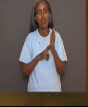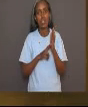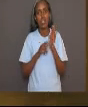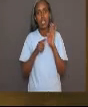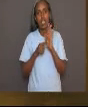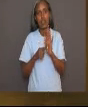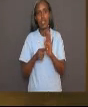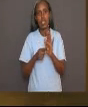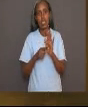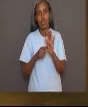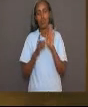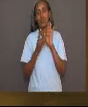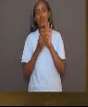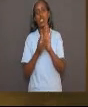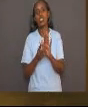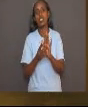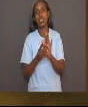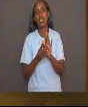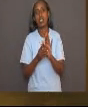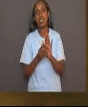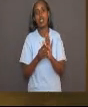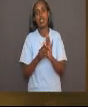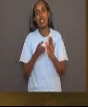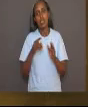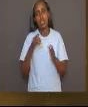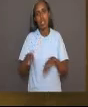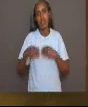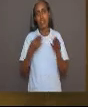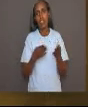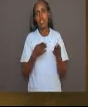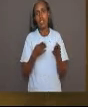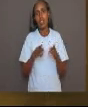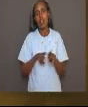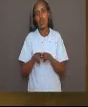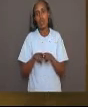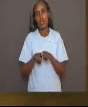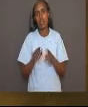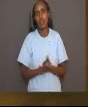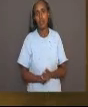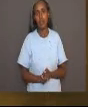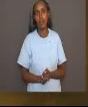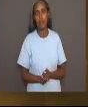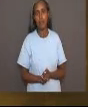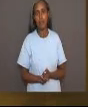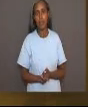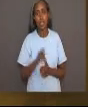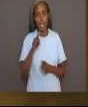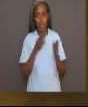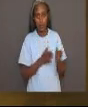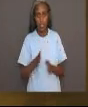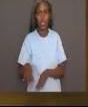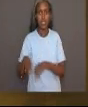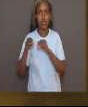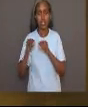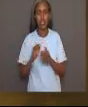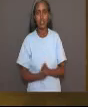to demonstrate the validity of a given argument. Are you ready,